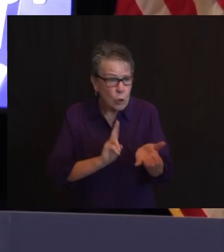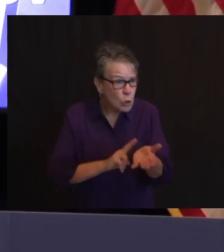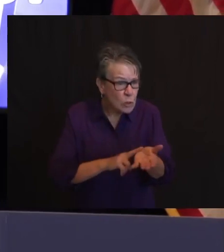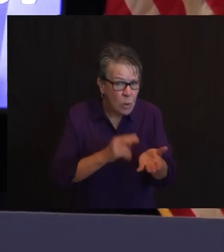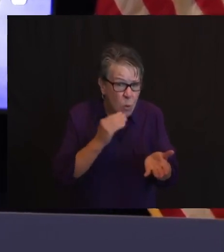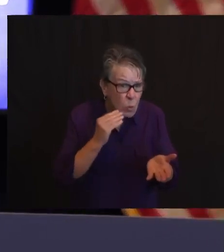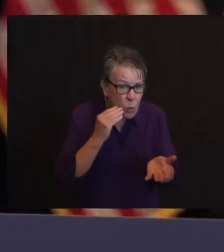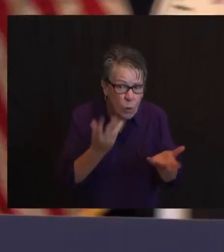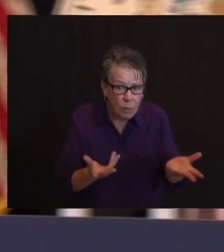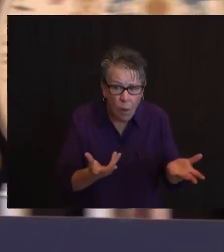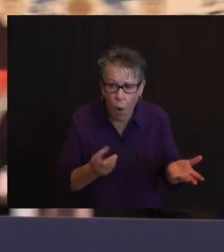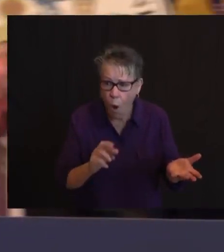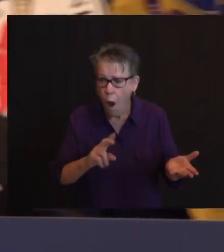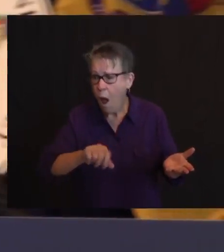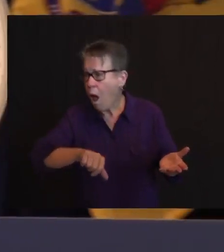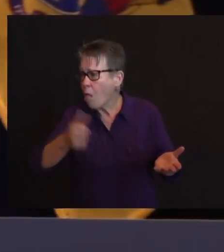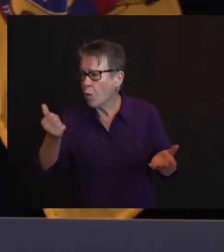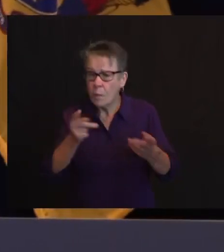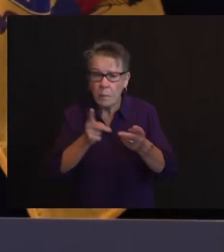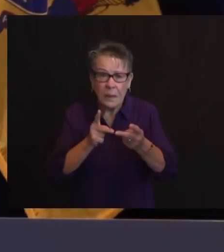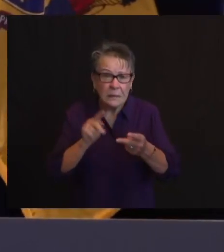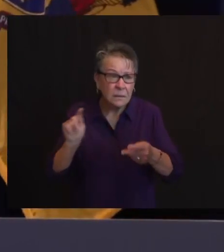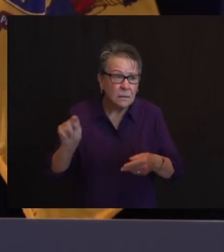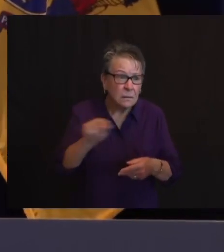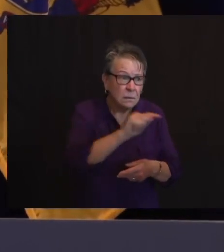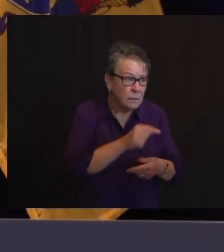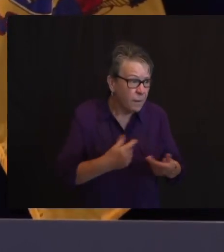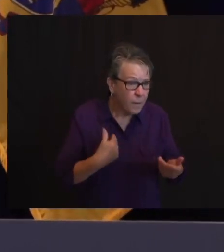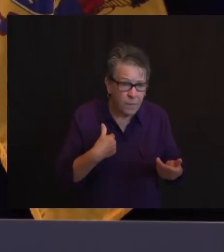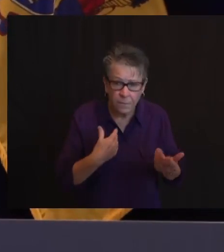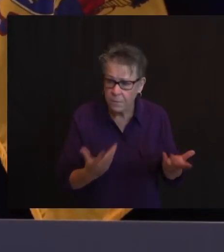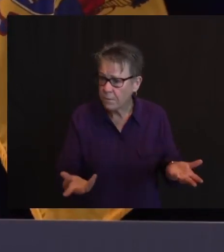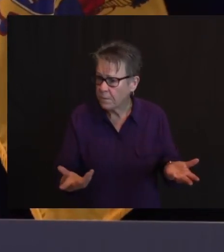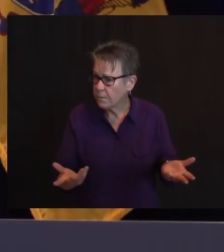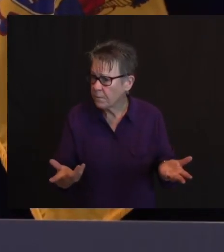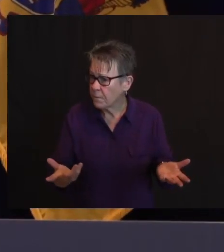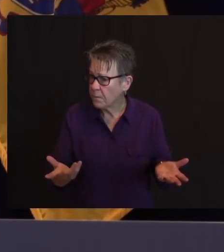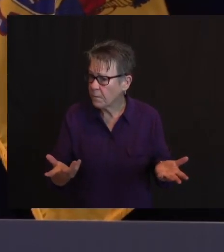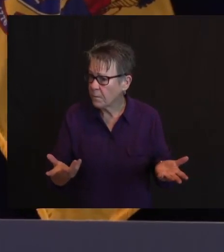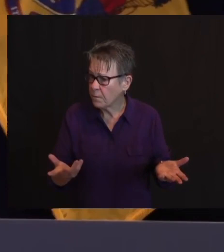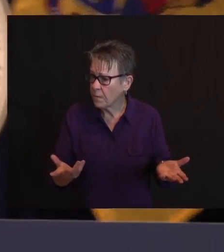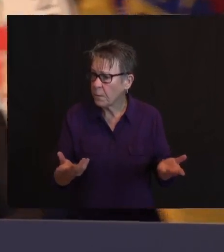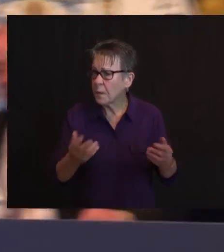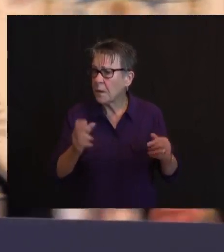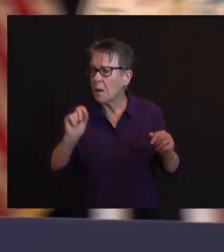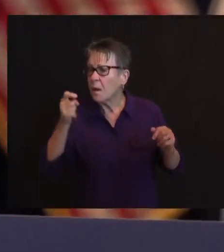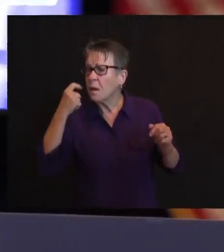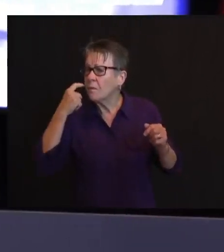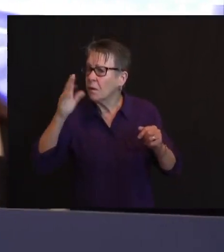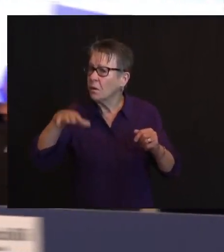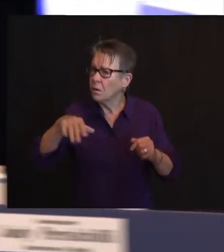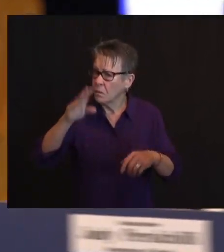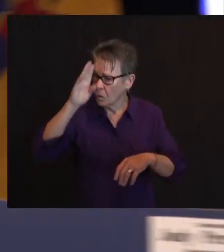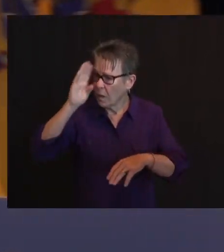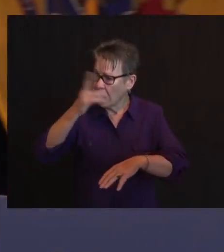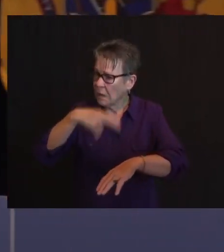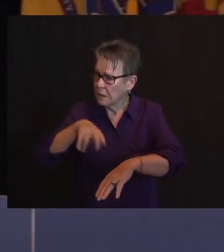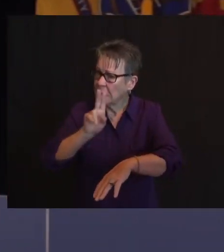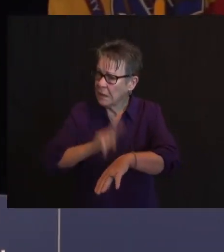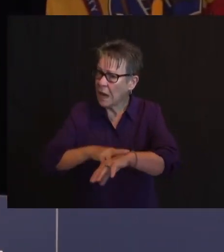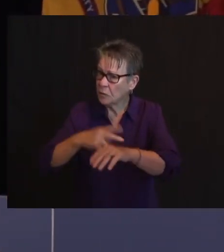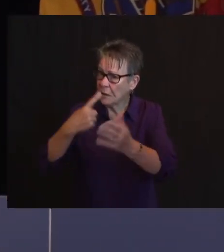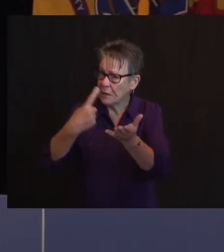and Ed, this is not specific to New Jersey either. This is a debate that's national. Is that fair to say? Yeah. So when we look